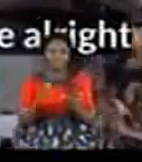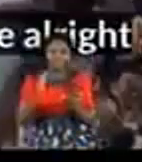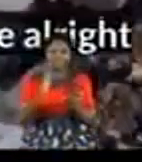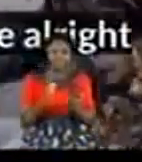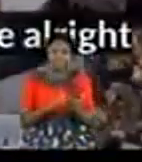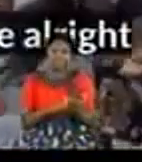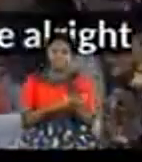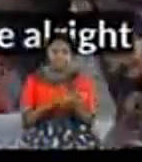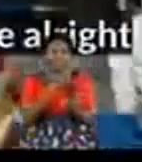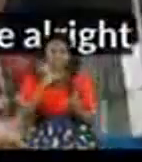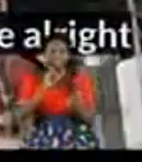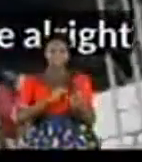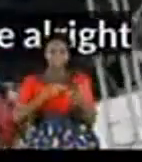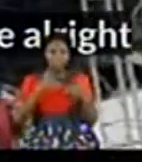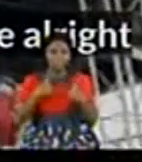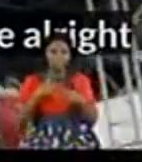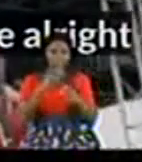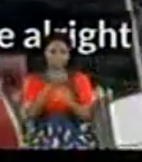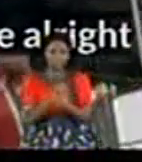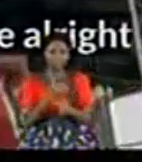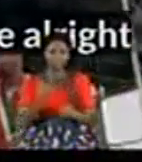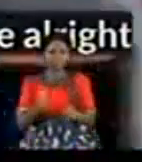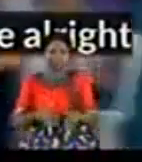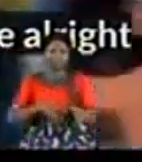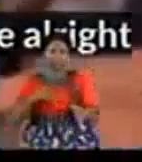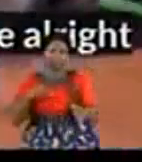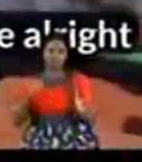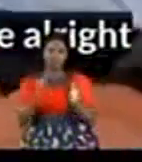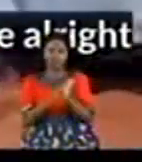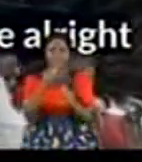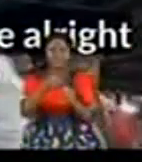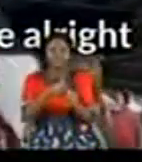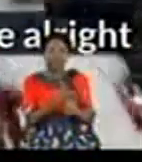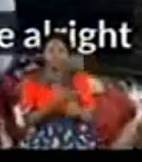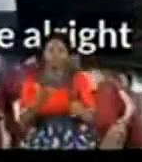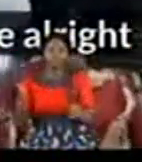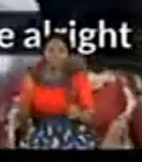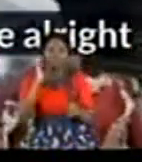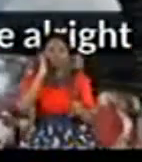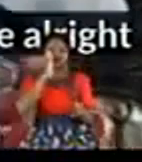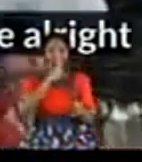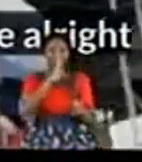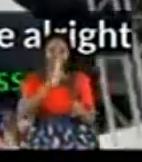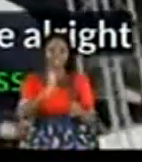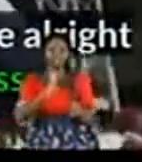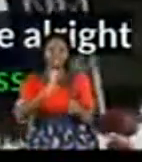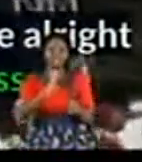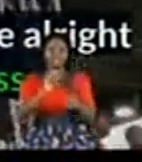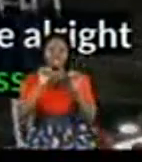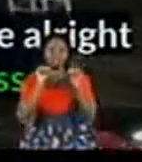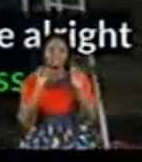might everything going be the